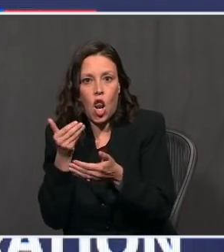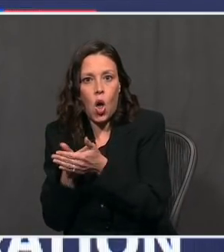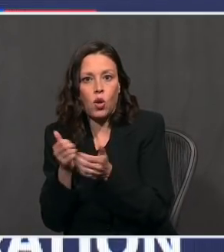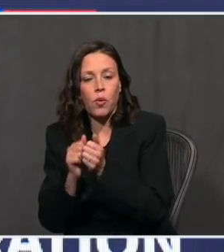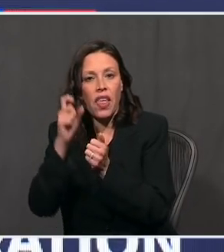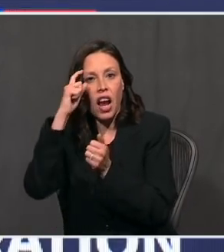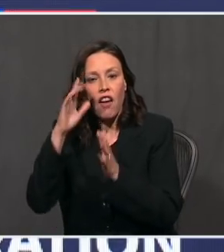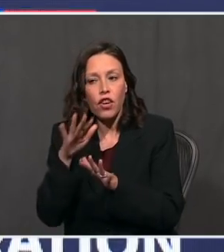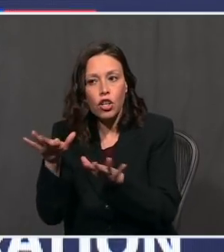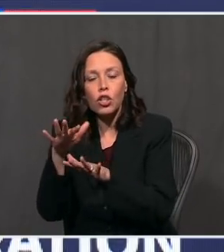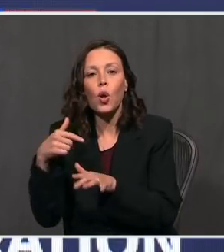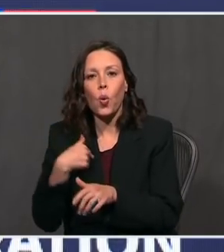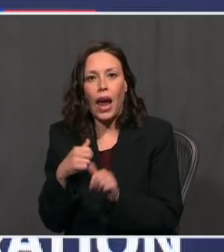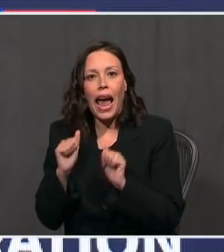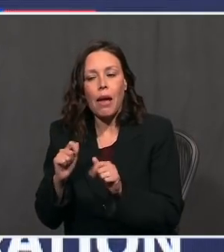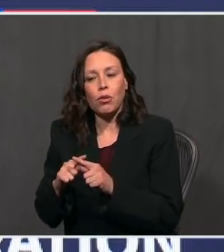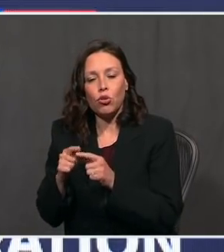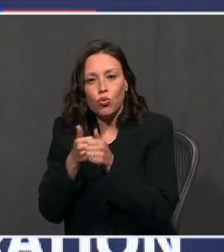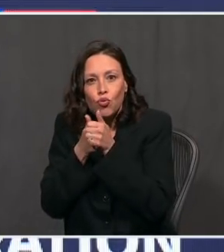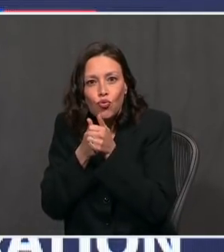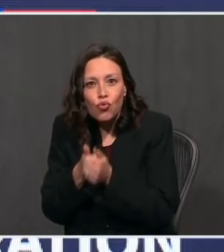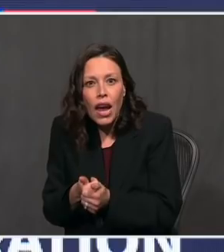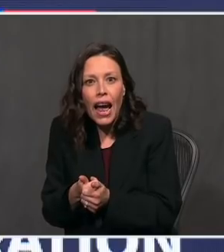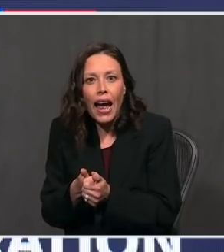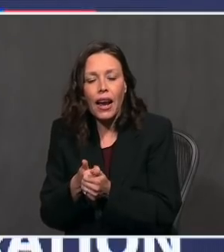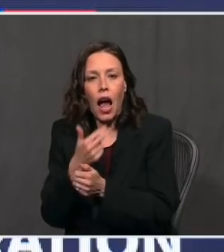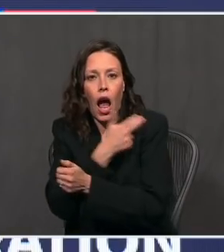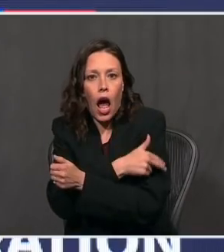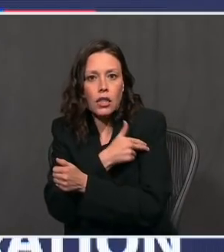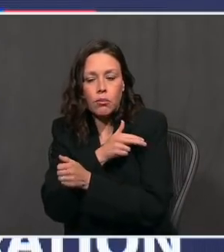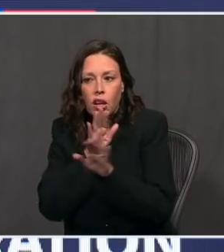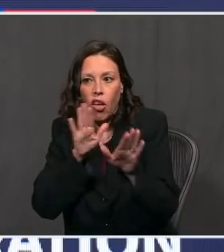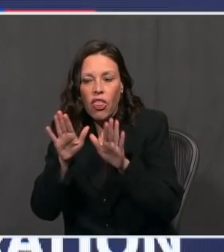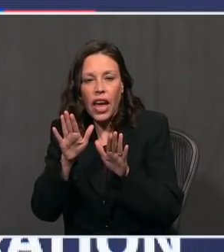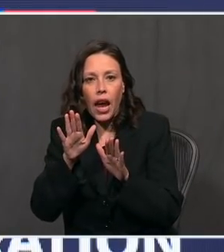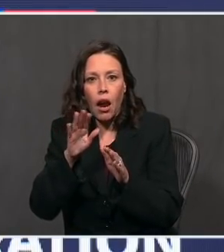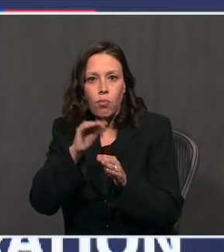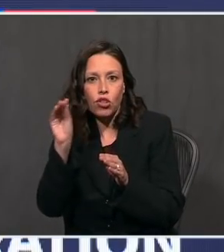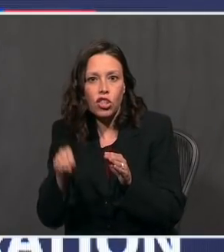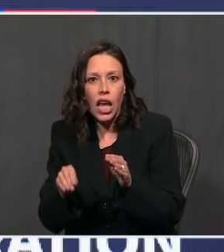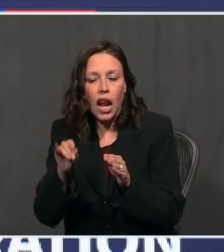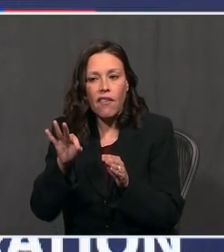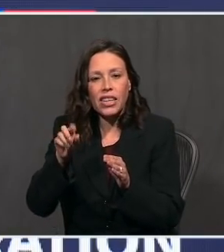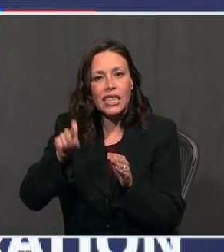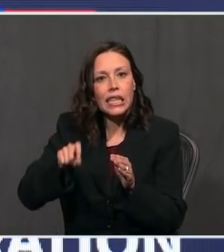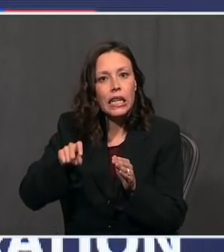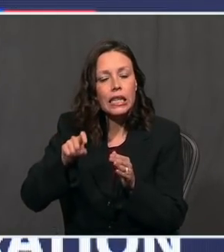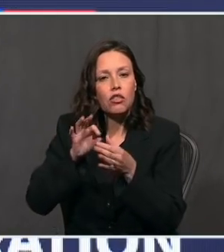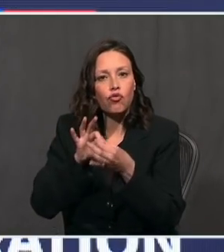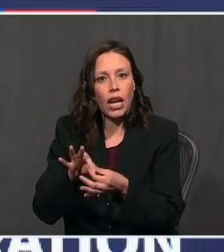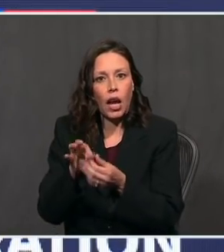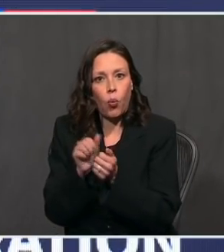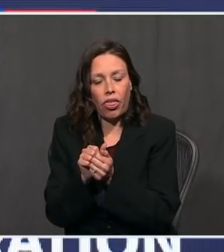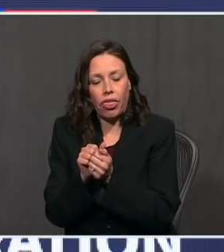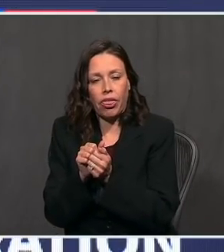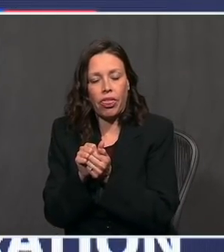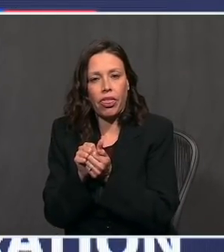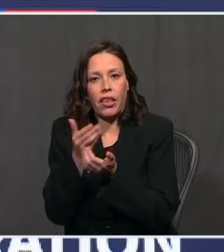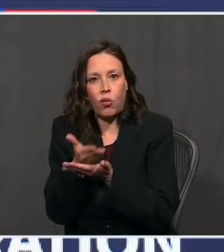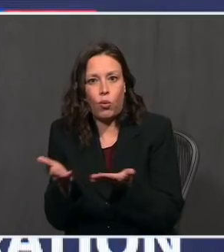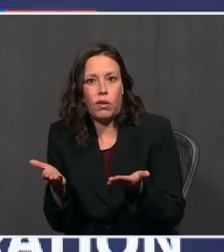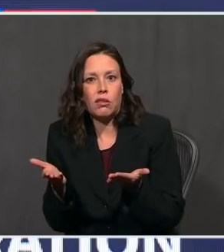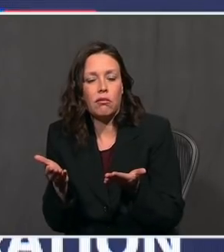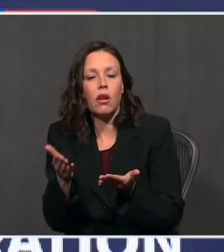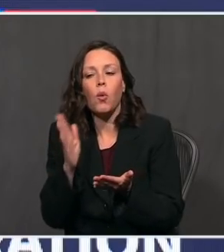with governors, we literally are able to track hospital capacity on a hospital-by-hospital basis. And we're going to